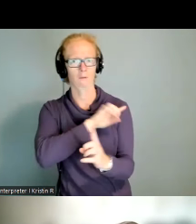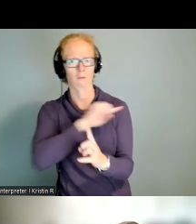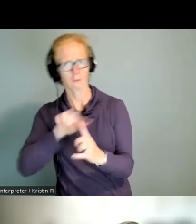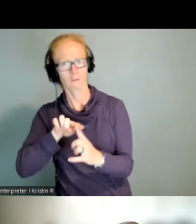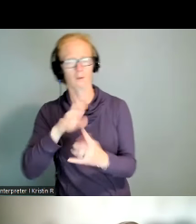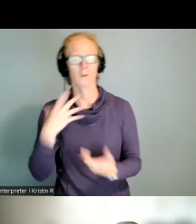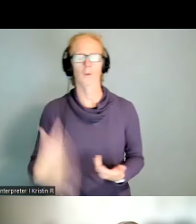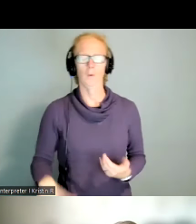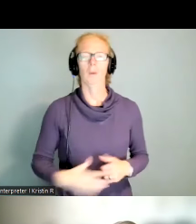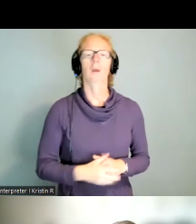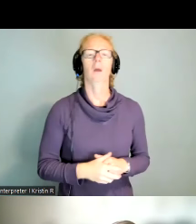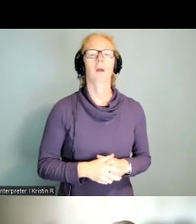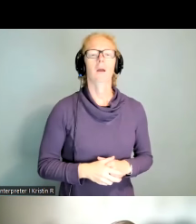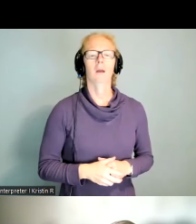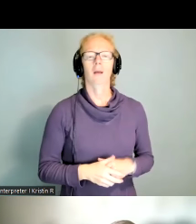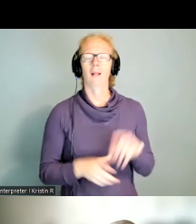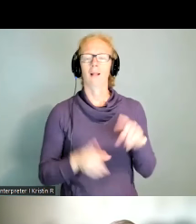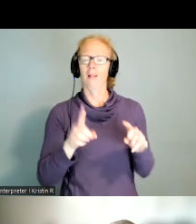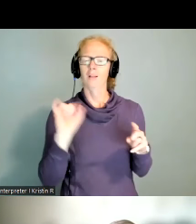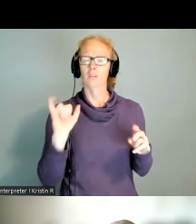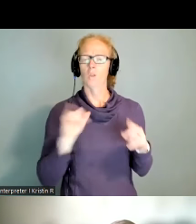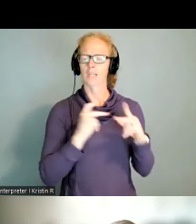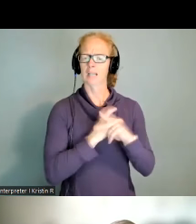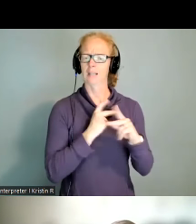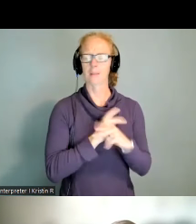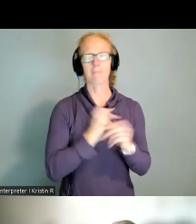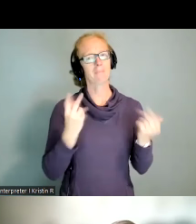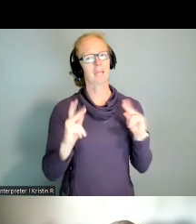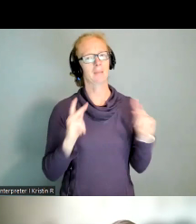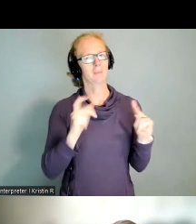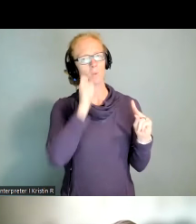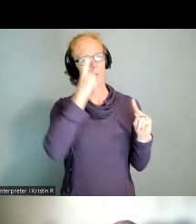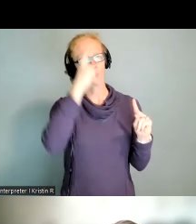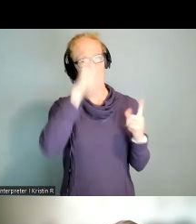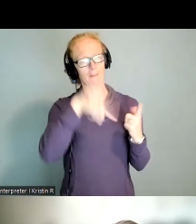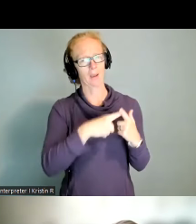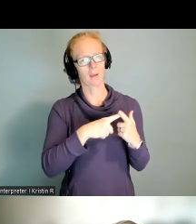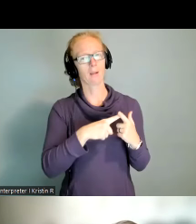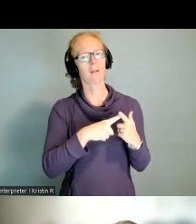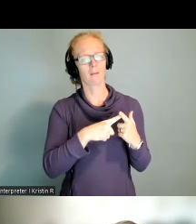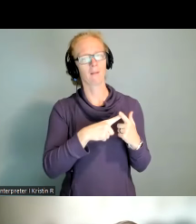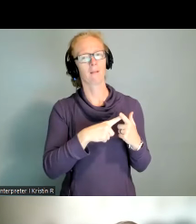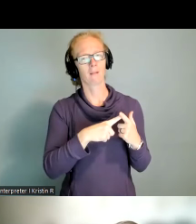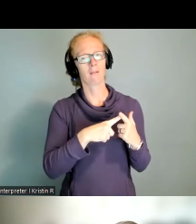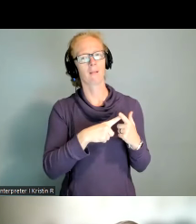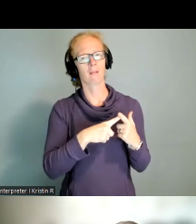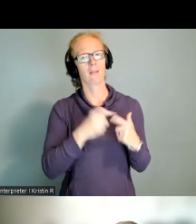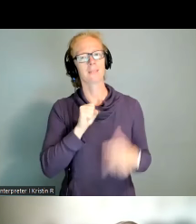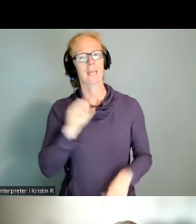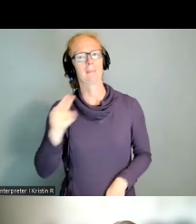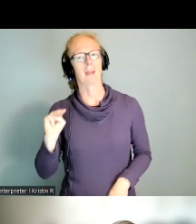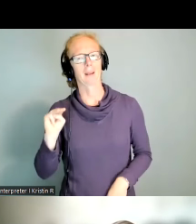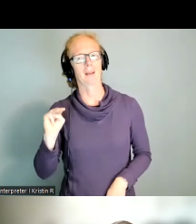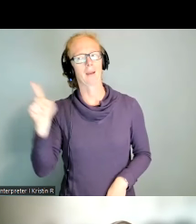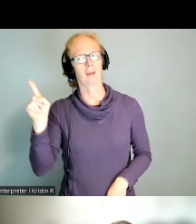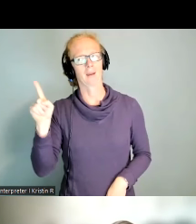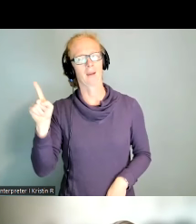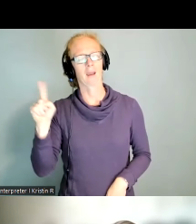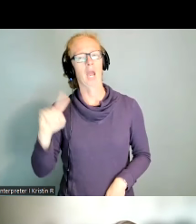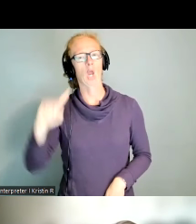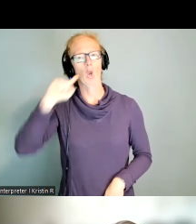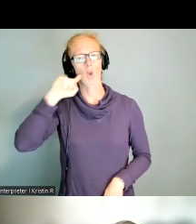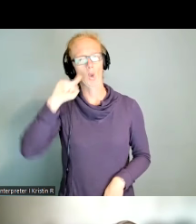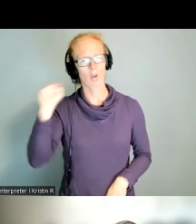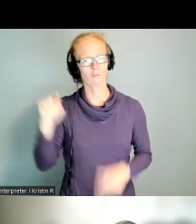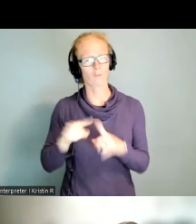So there's also a calculation that I don't know that many folks do. I learned this from a colleague in Santa Monica. If you're going to